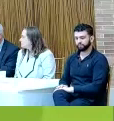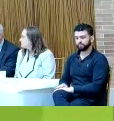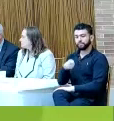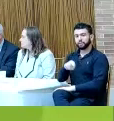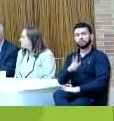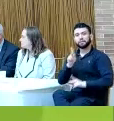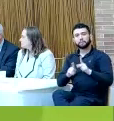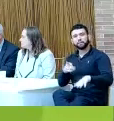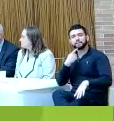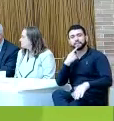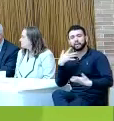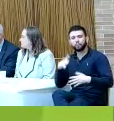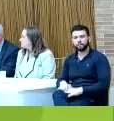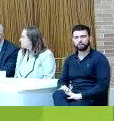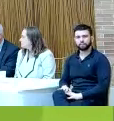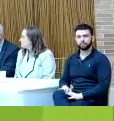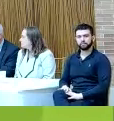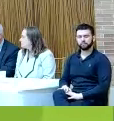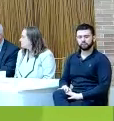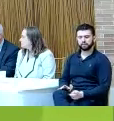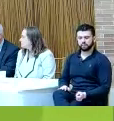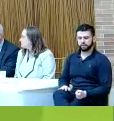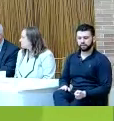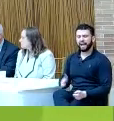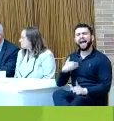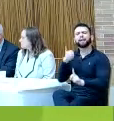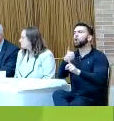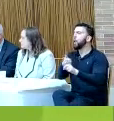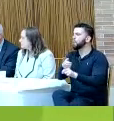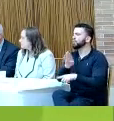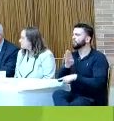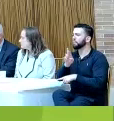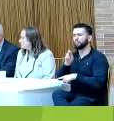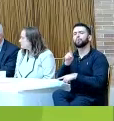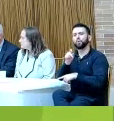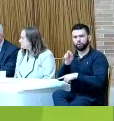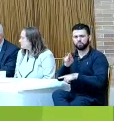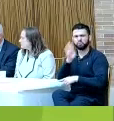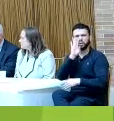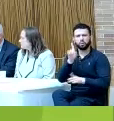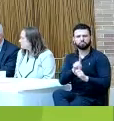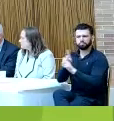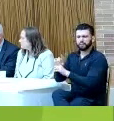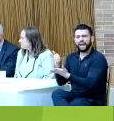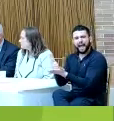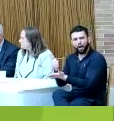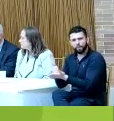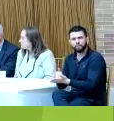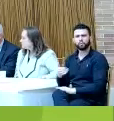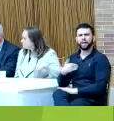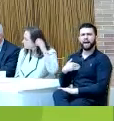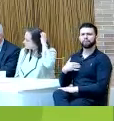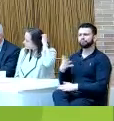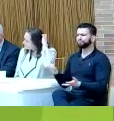broker was assisting with the transaction there were a series of exchanges um with